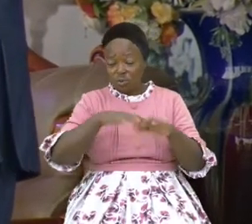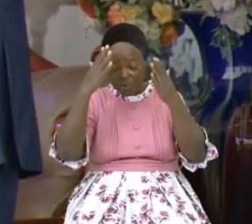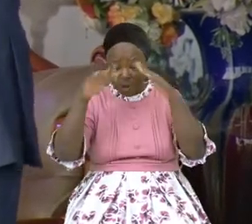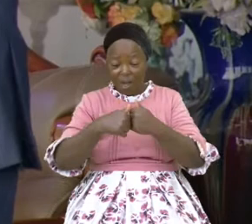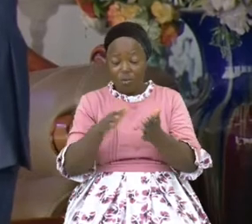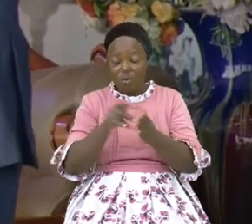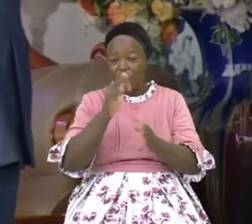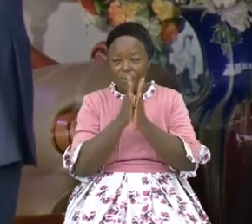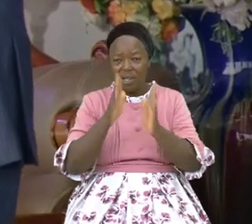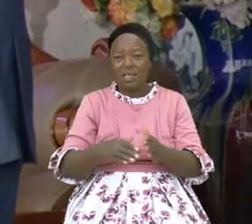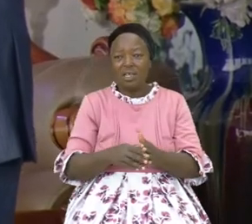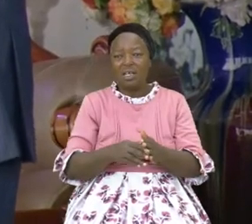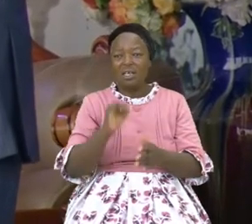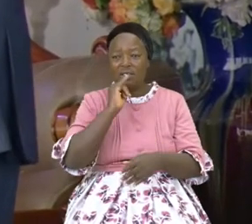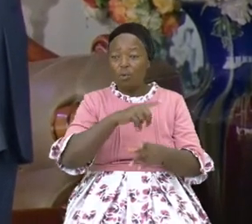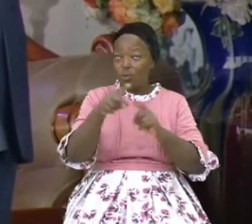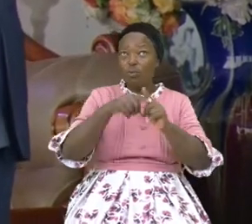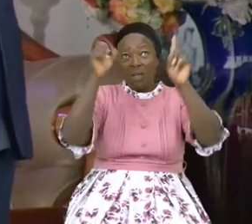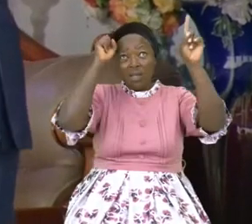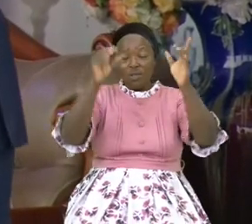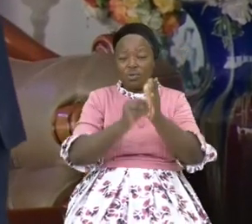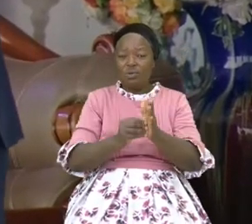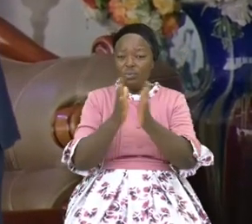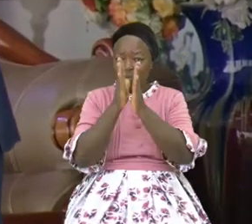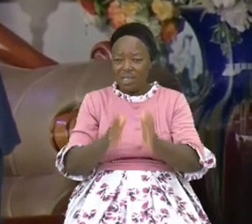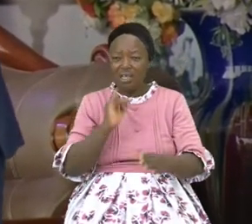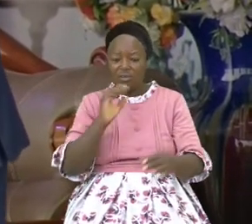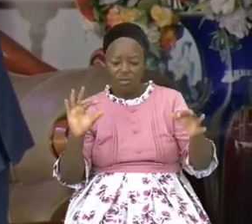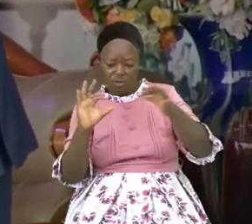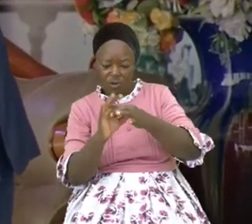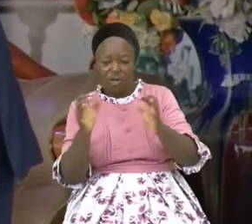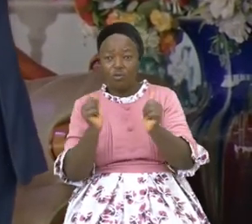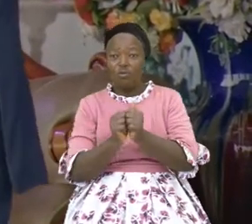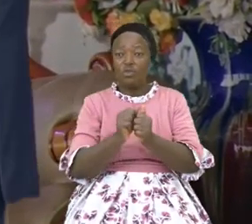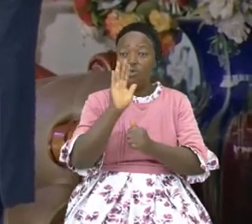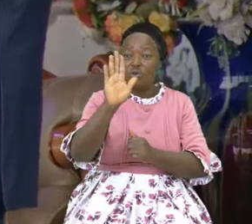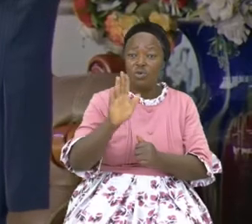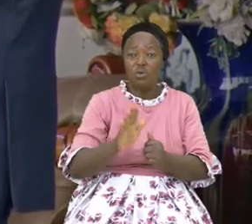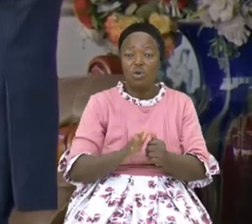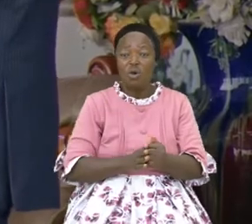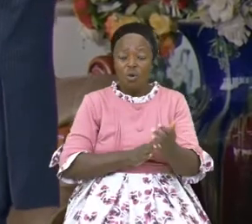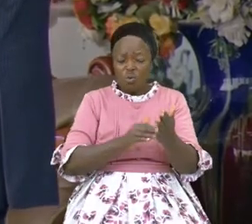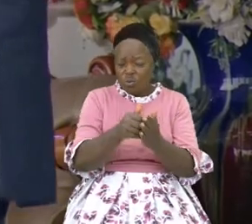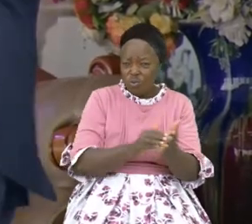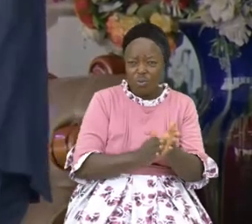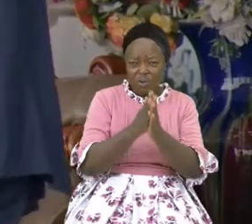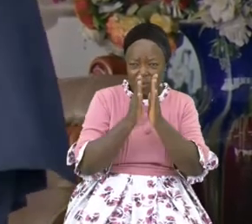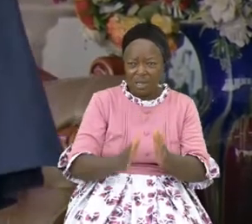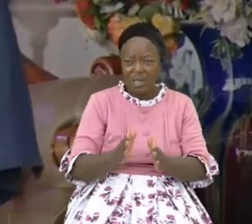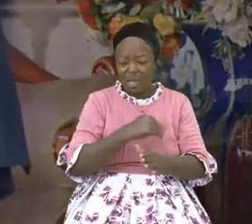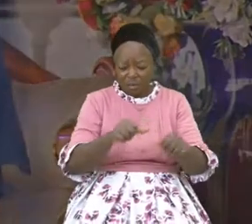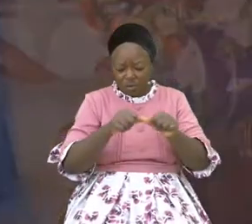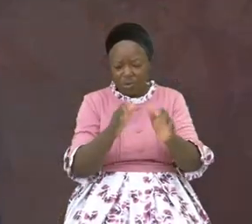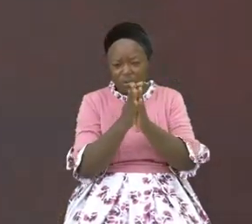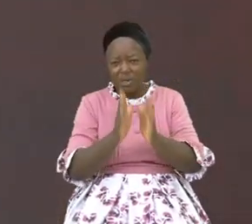when his own intercession is joined with your importunity, answer